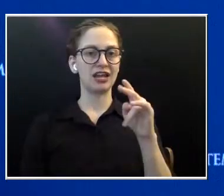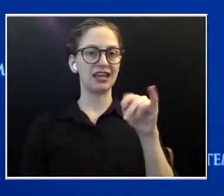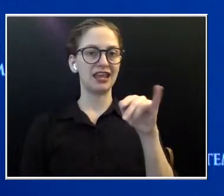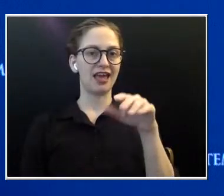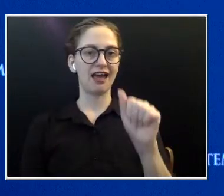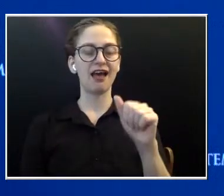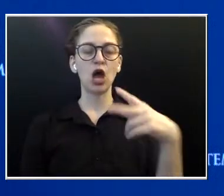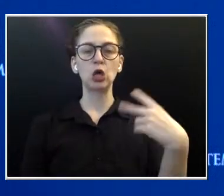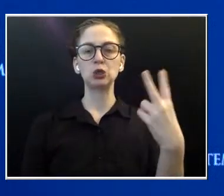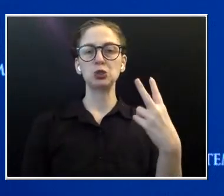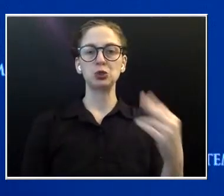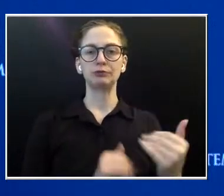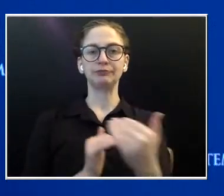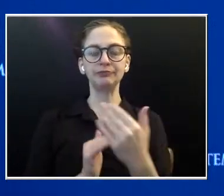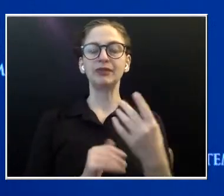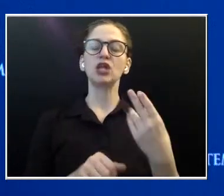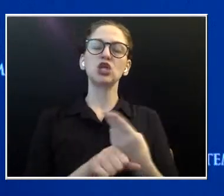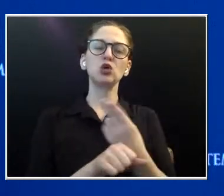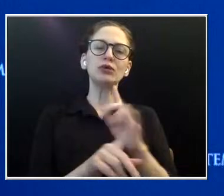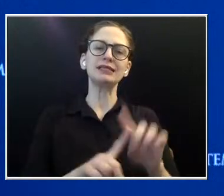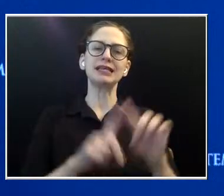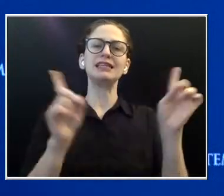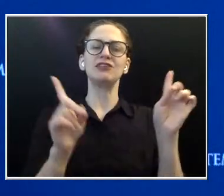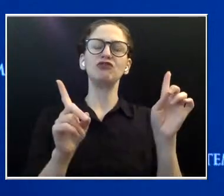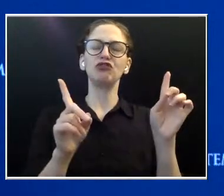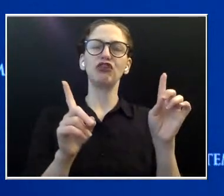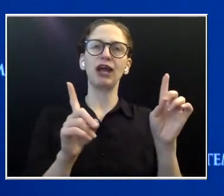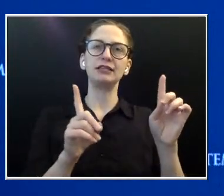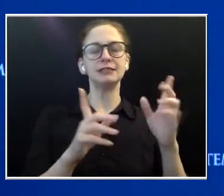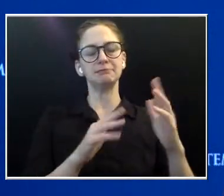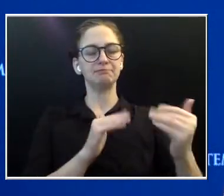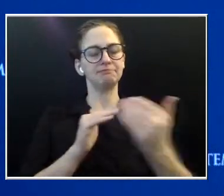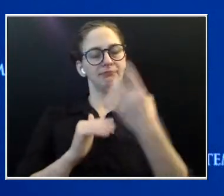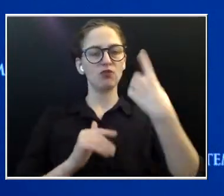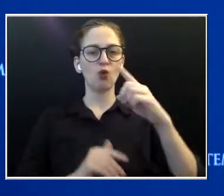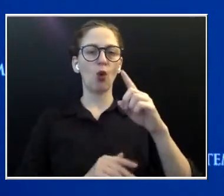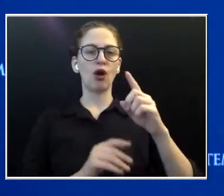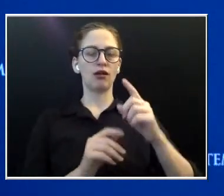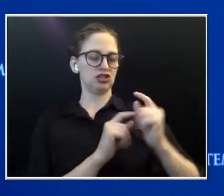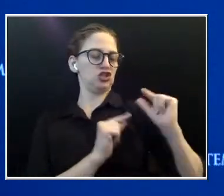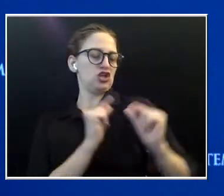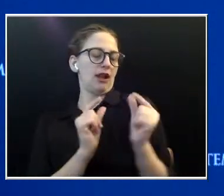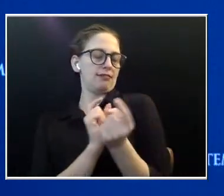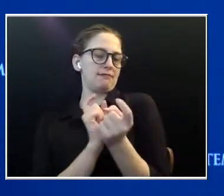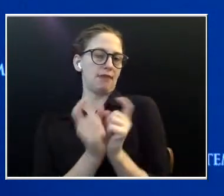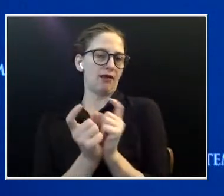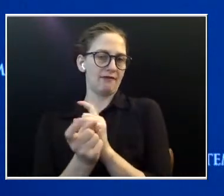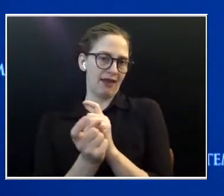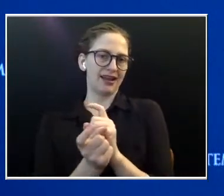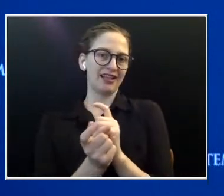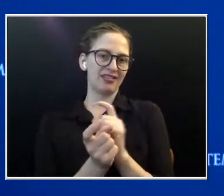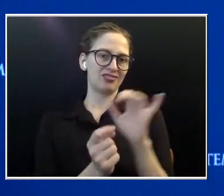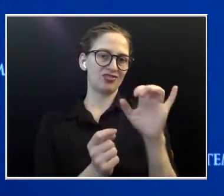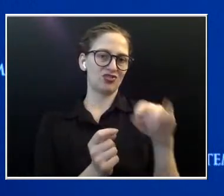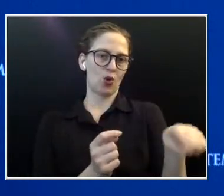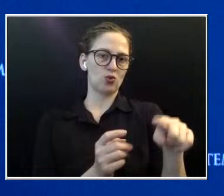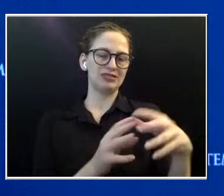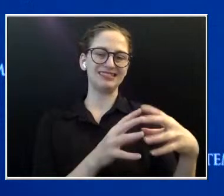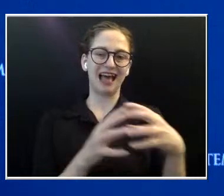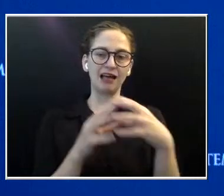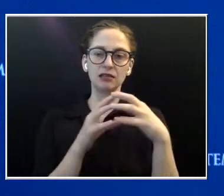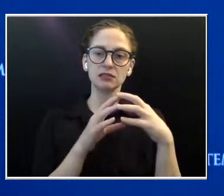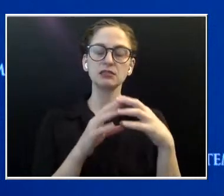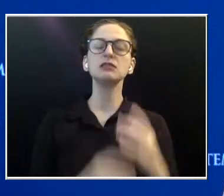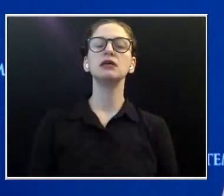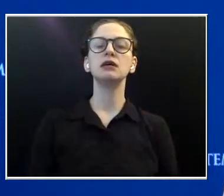genetically modifying the stem cells that create the red blood cells that carry the hemoglobin and oxygen to the tissues.